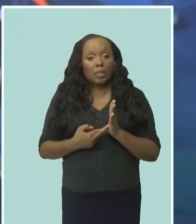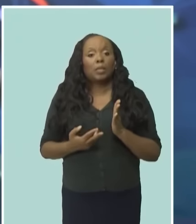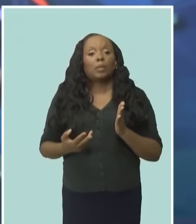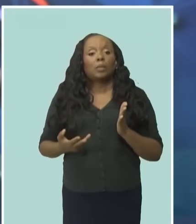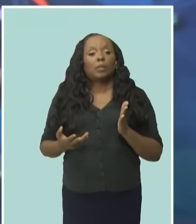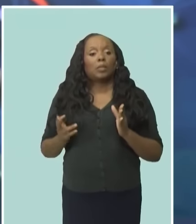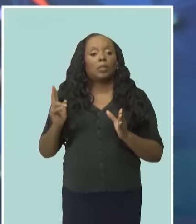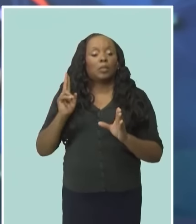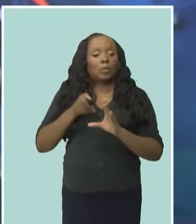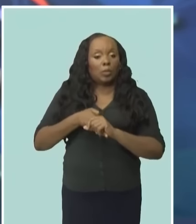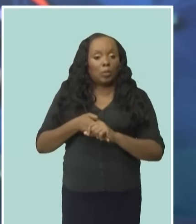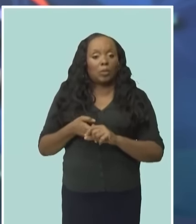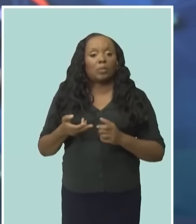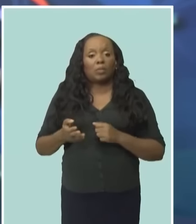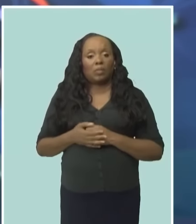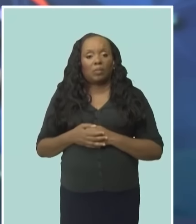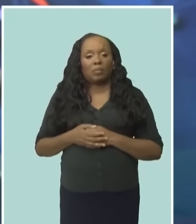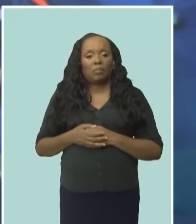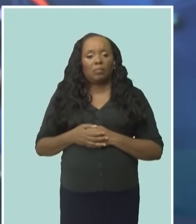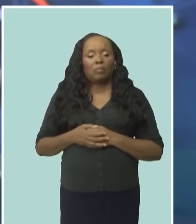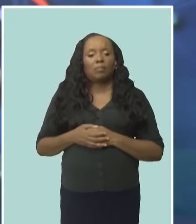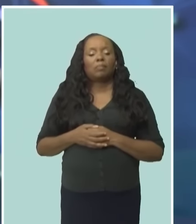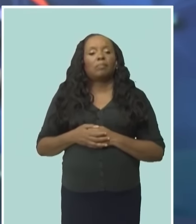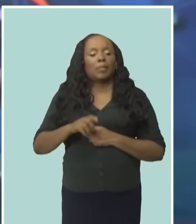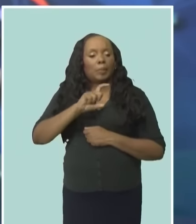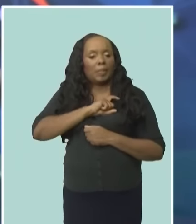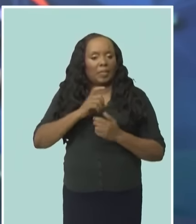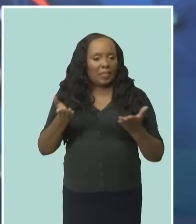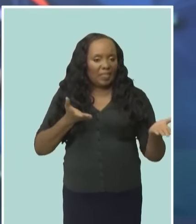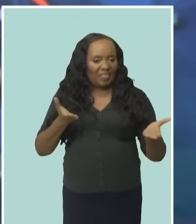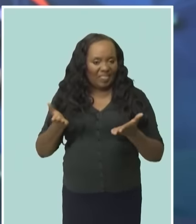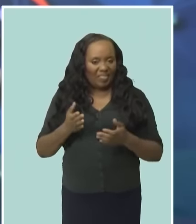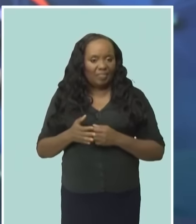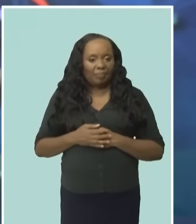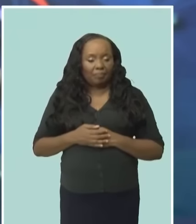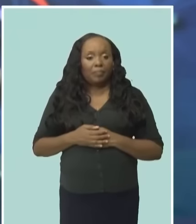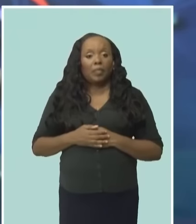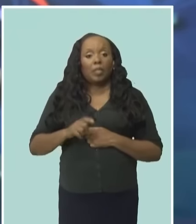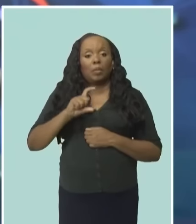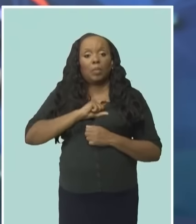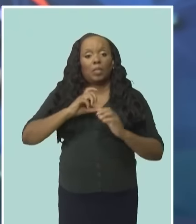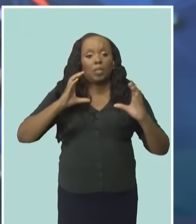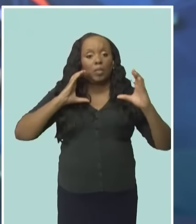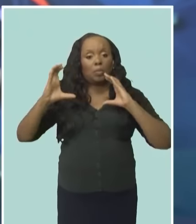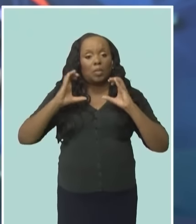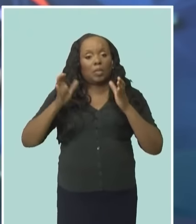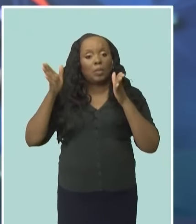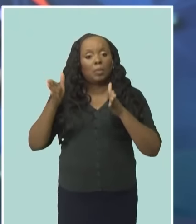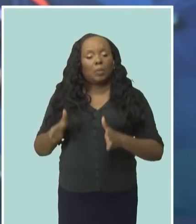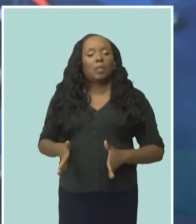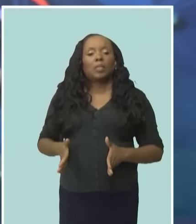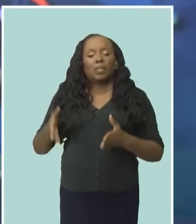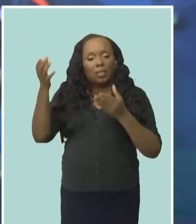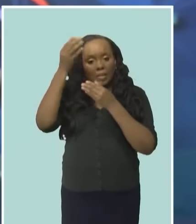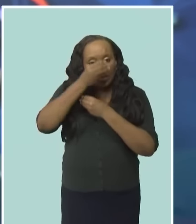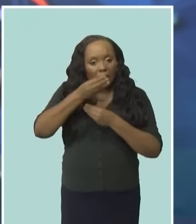enforcement agency. That should be the Barbados Police Service. The call from Police Communications and Public Affairs Officer Acting Inspector Ryan Brathwaite.